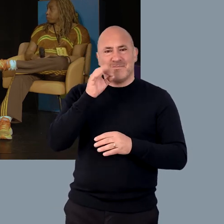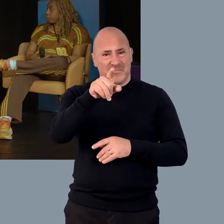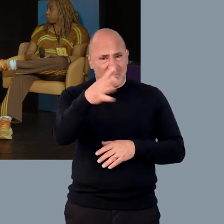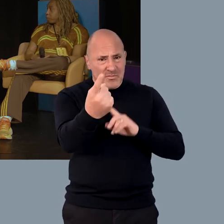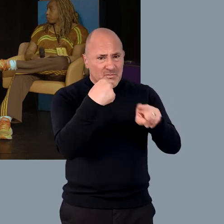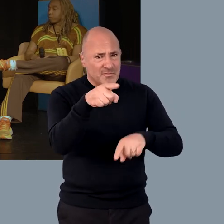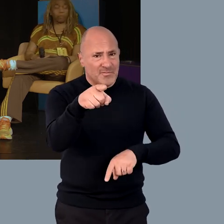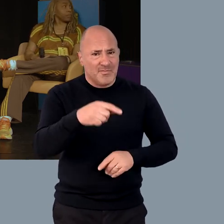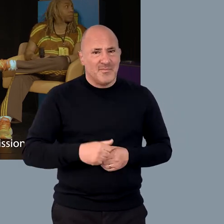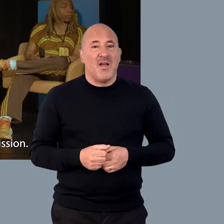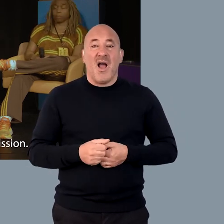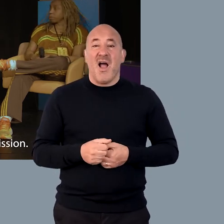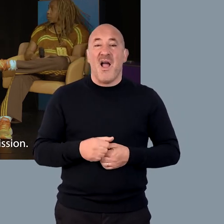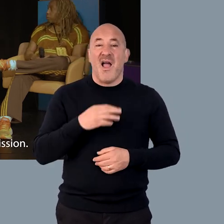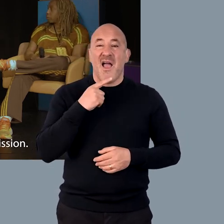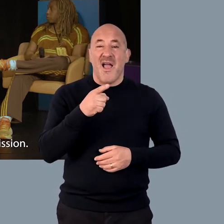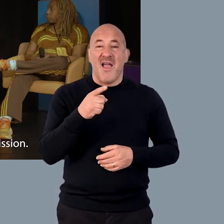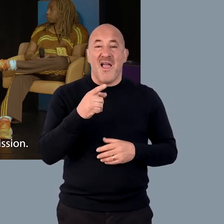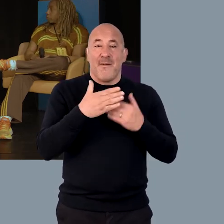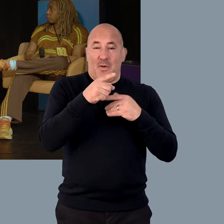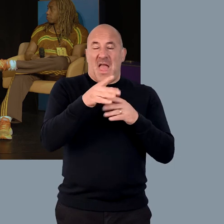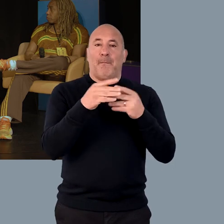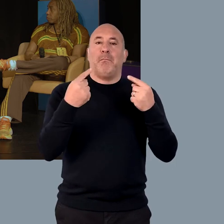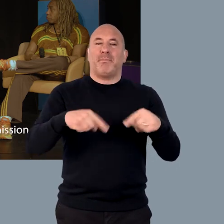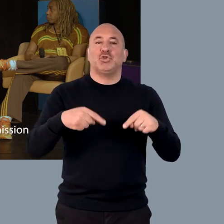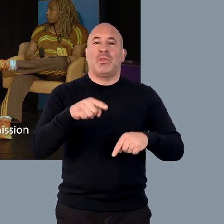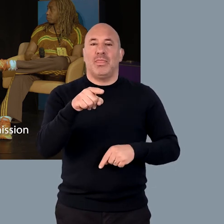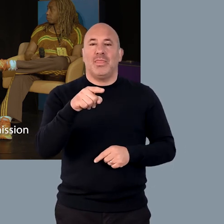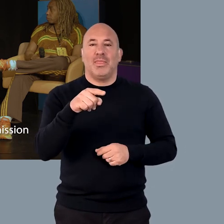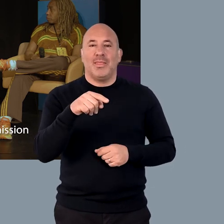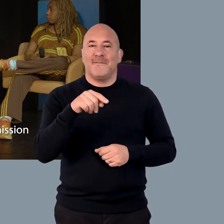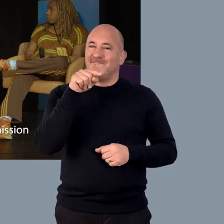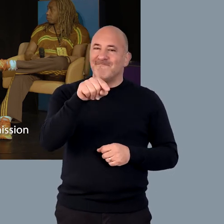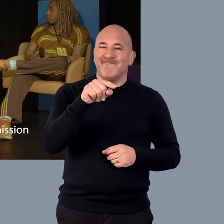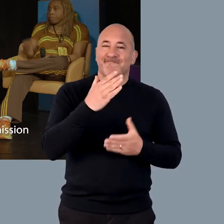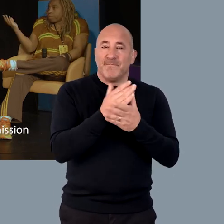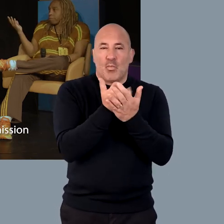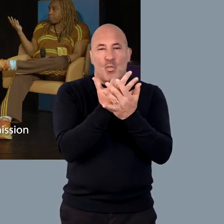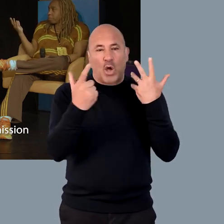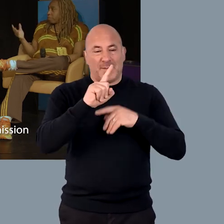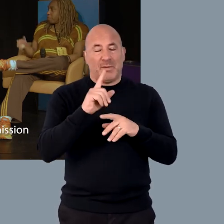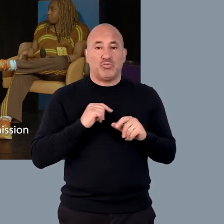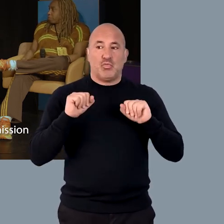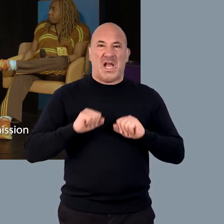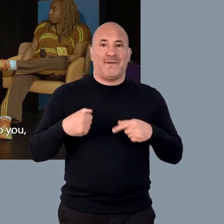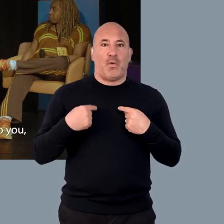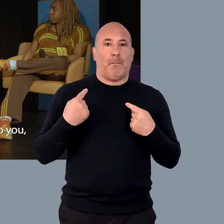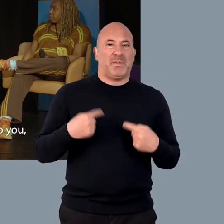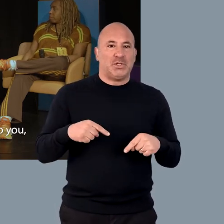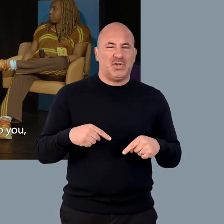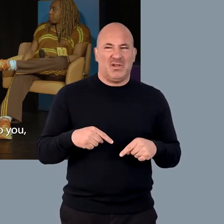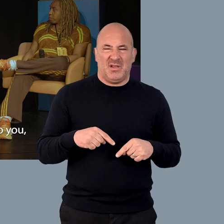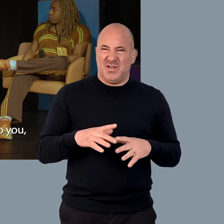okay did you want to respond i was going to say just more on that on that permission i think that's really one of the a lot of the time people are waiting for permission and we have to give it to ourselves